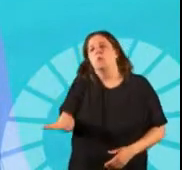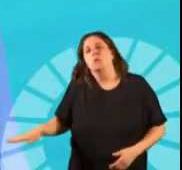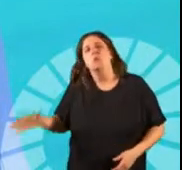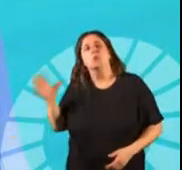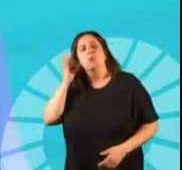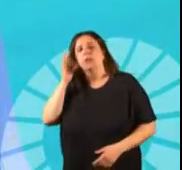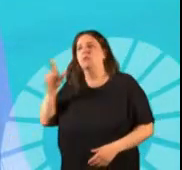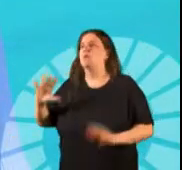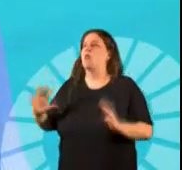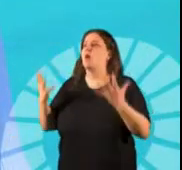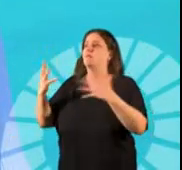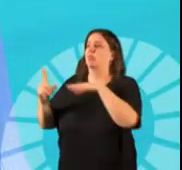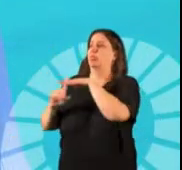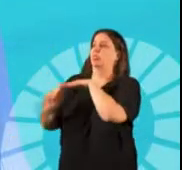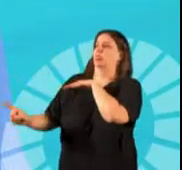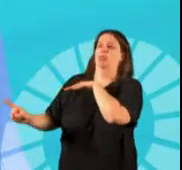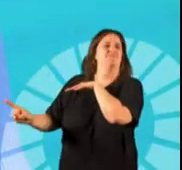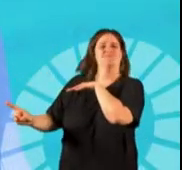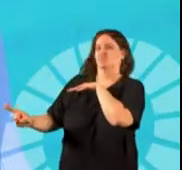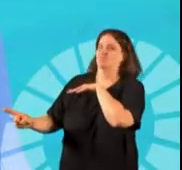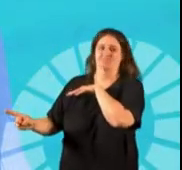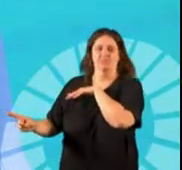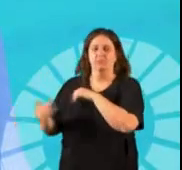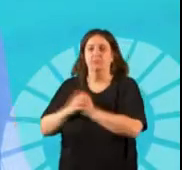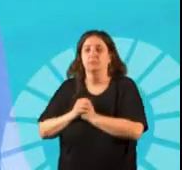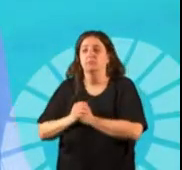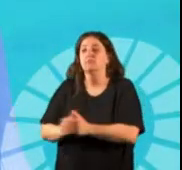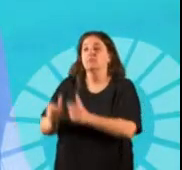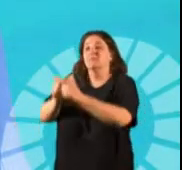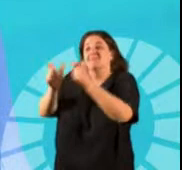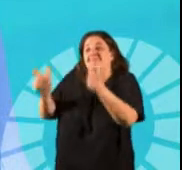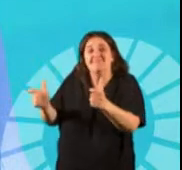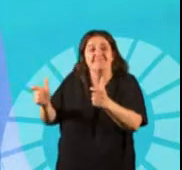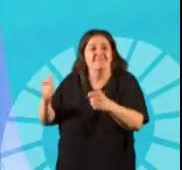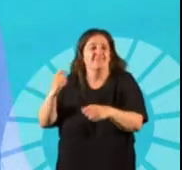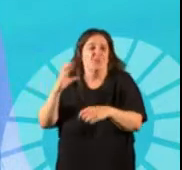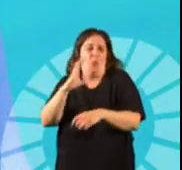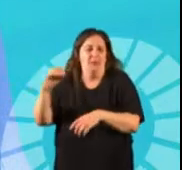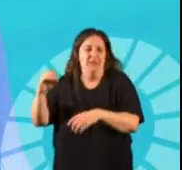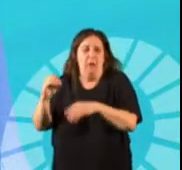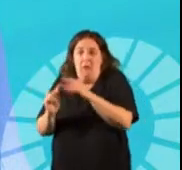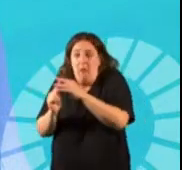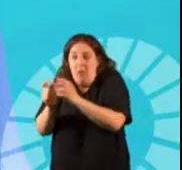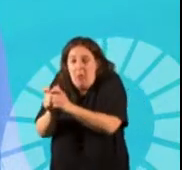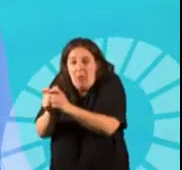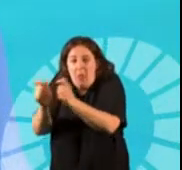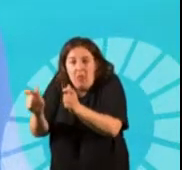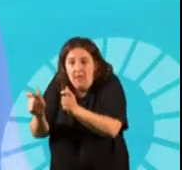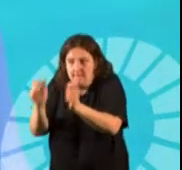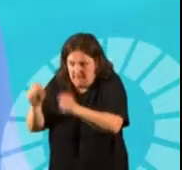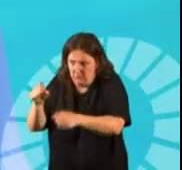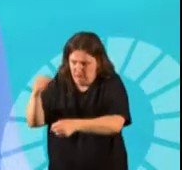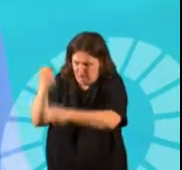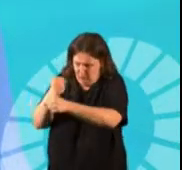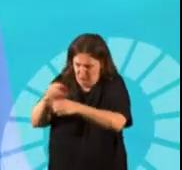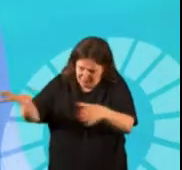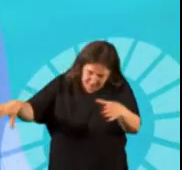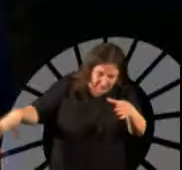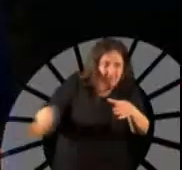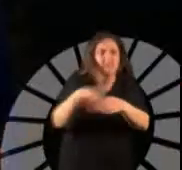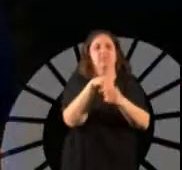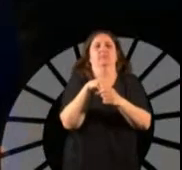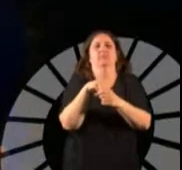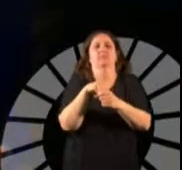big tech have joined us in addressing online violence, for example. We work at the Council of Europe,